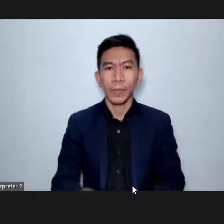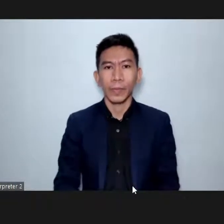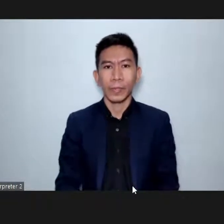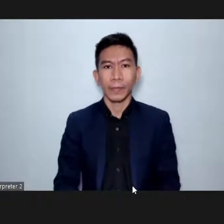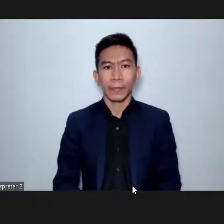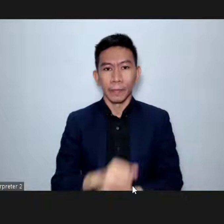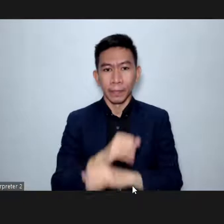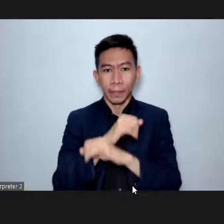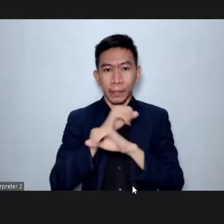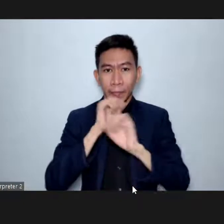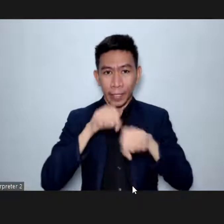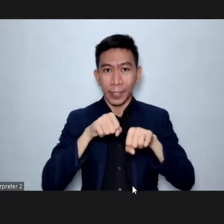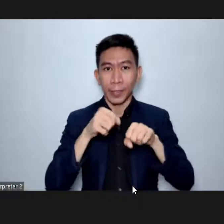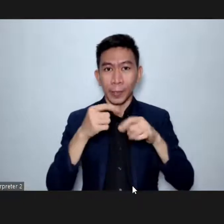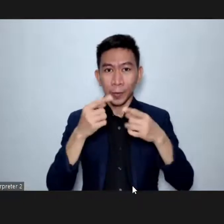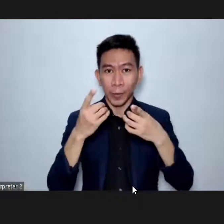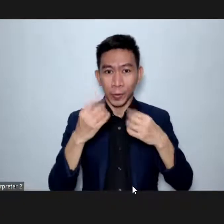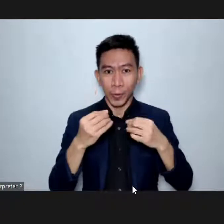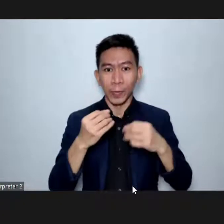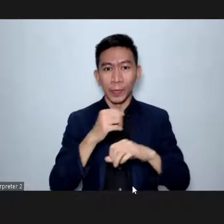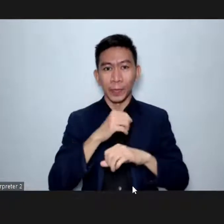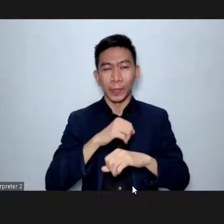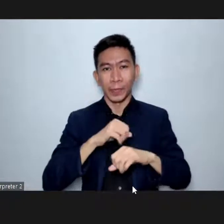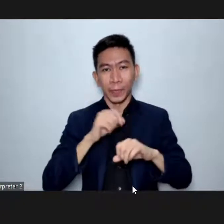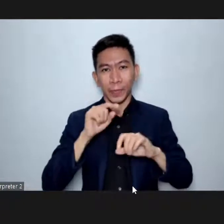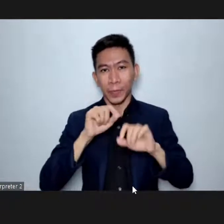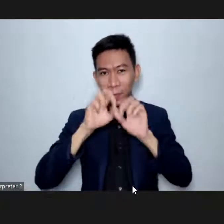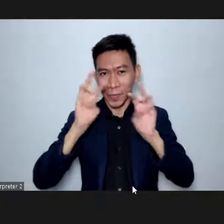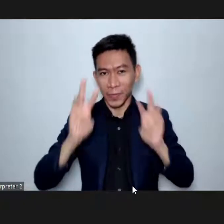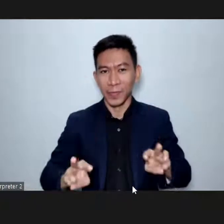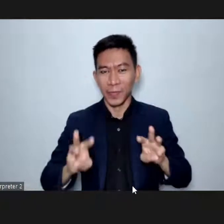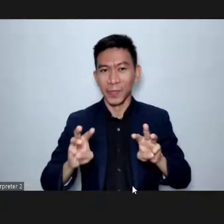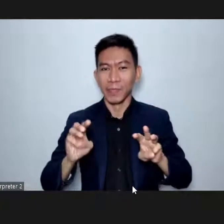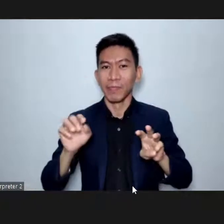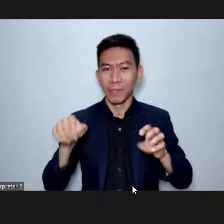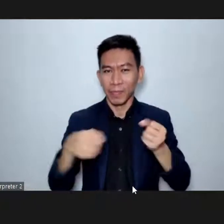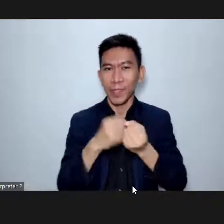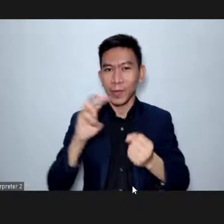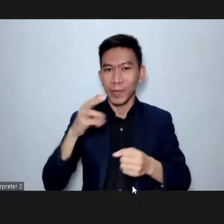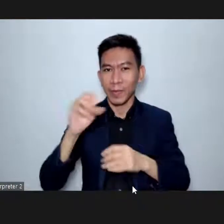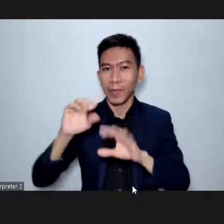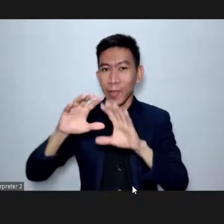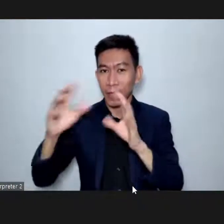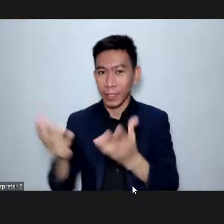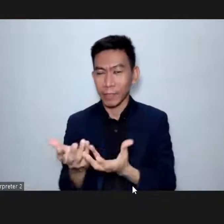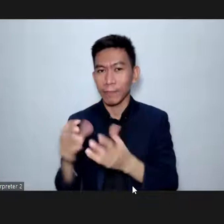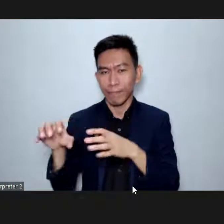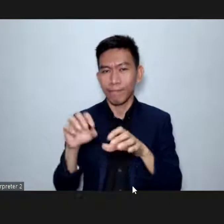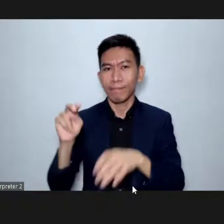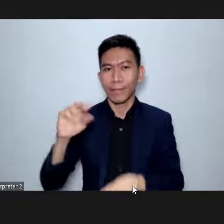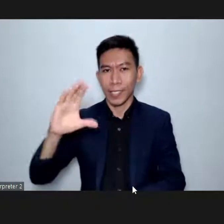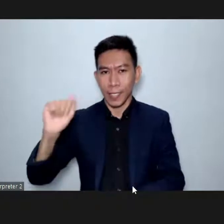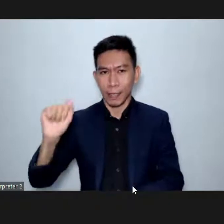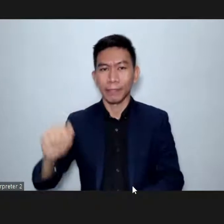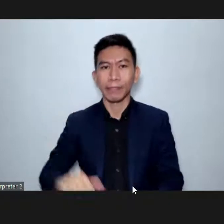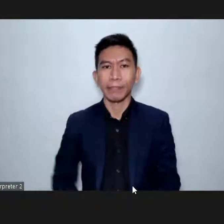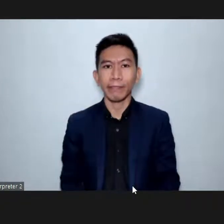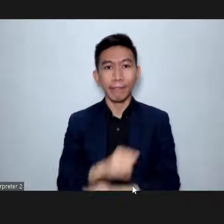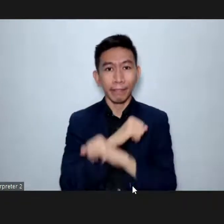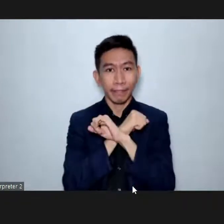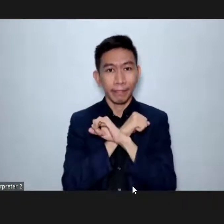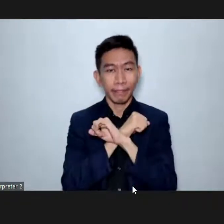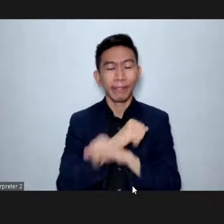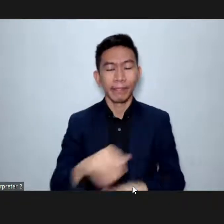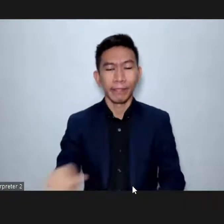I know we can do it because we have two enabling framework behind us, the WHO Global Initiative and NICA. I was stuck with the